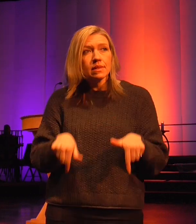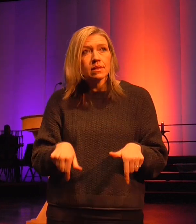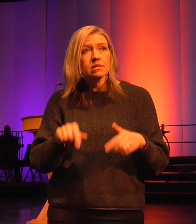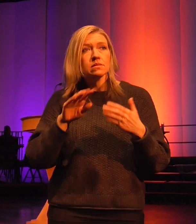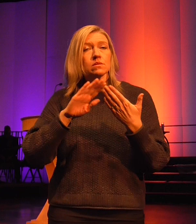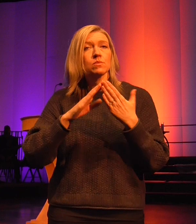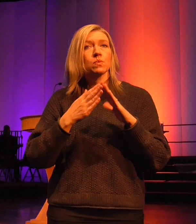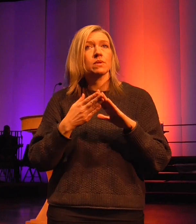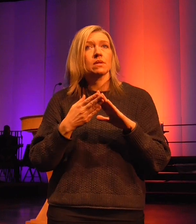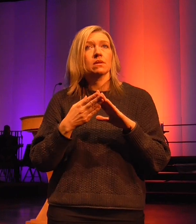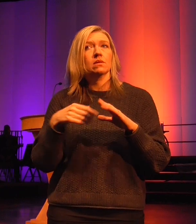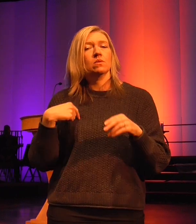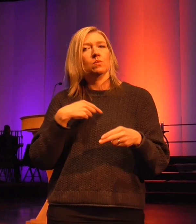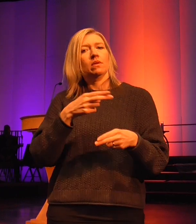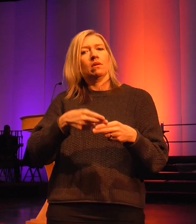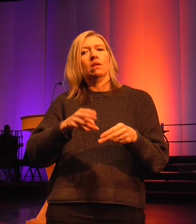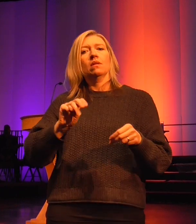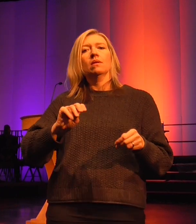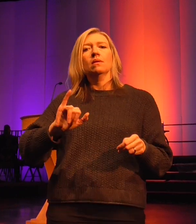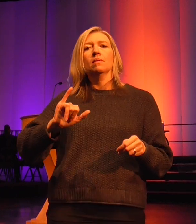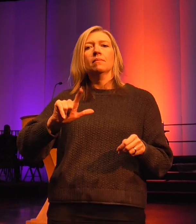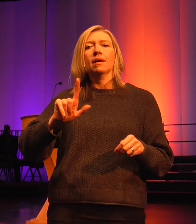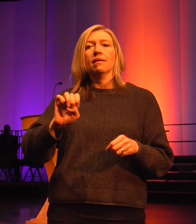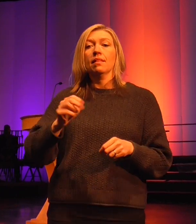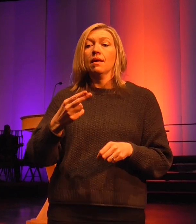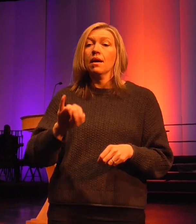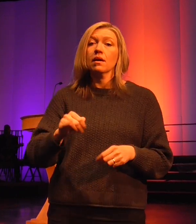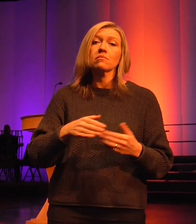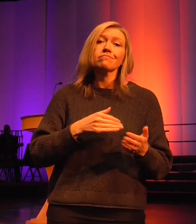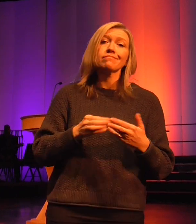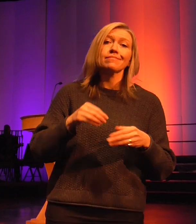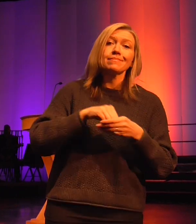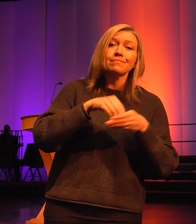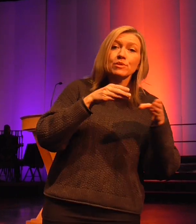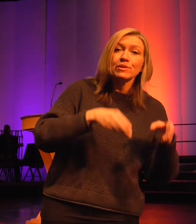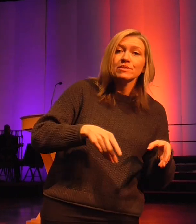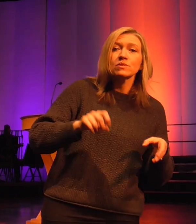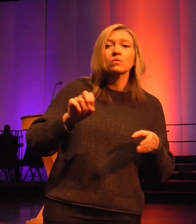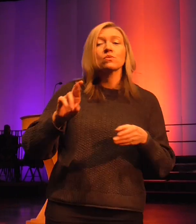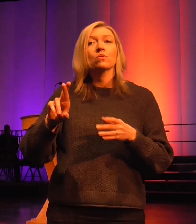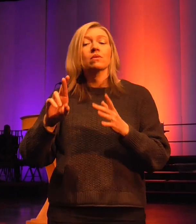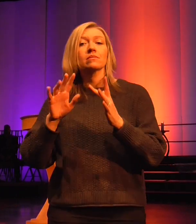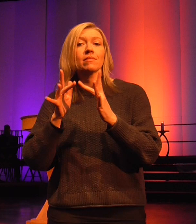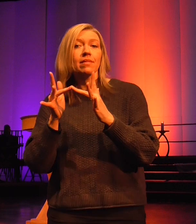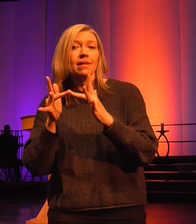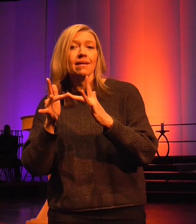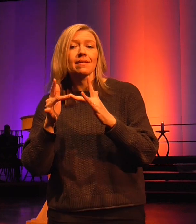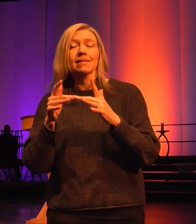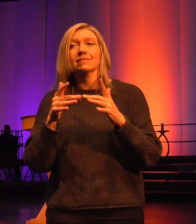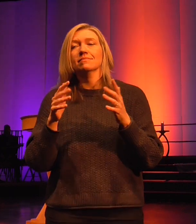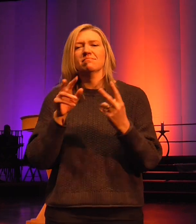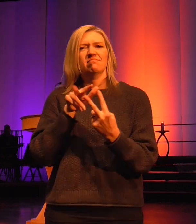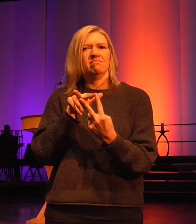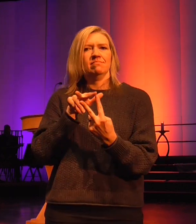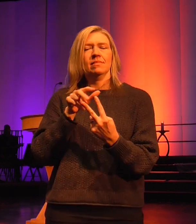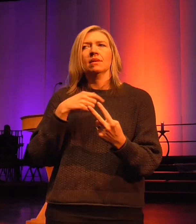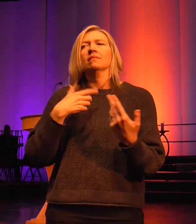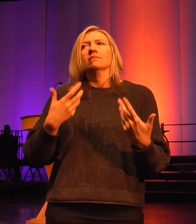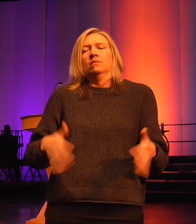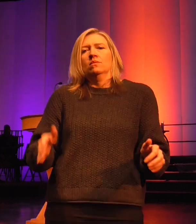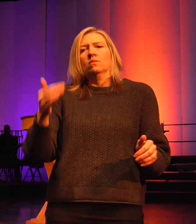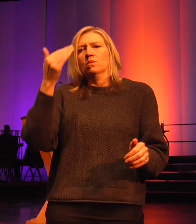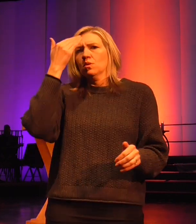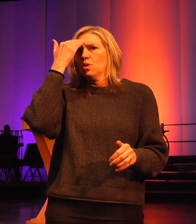community that we call Mile High, whether it be here in person or it be online. I know that